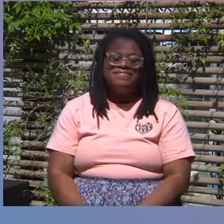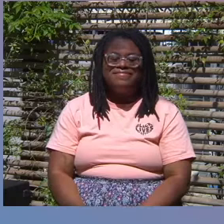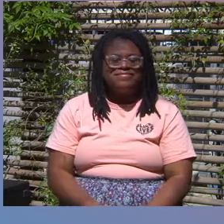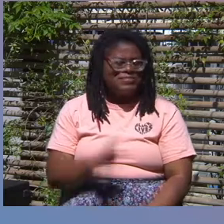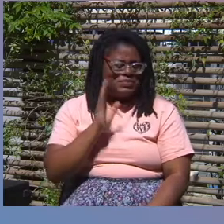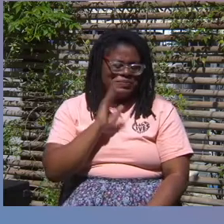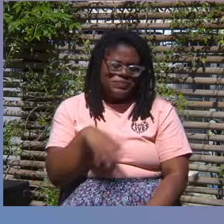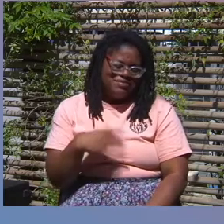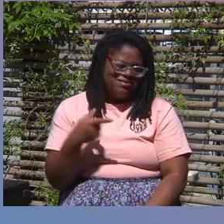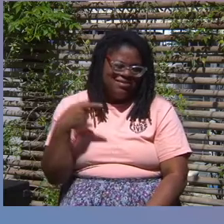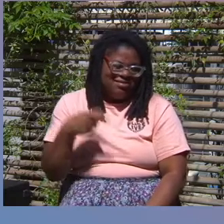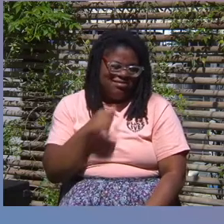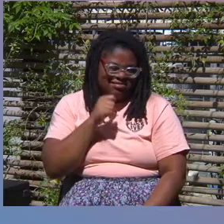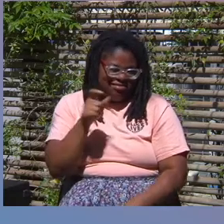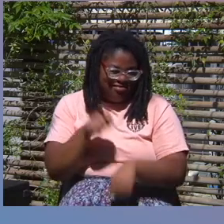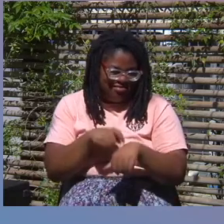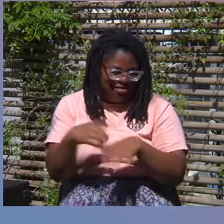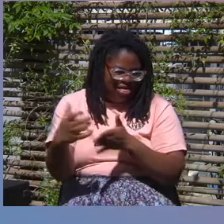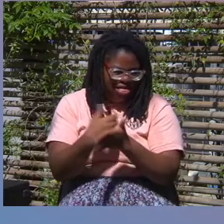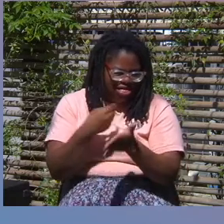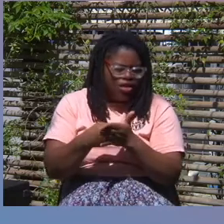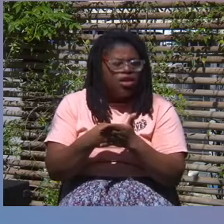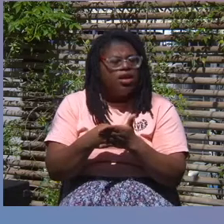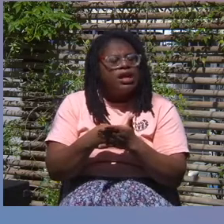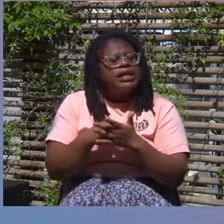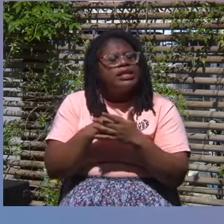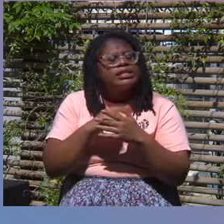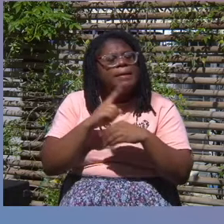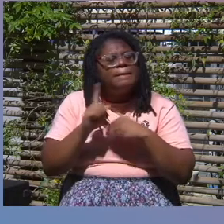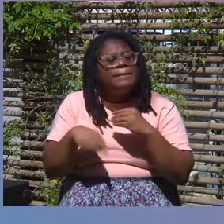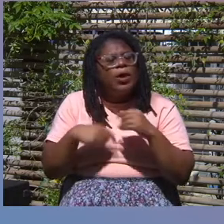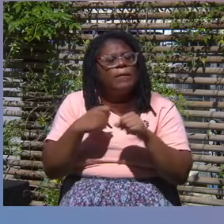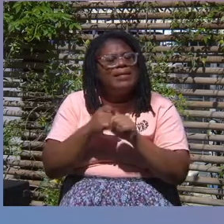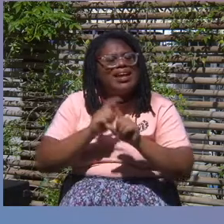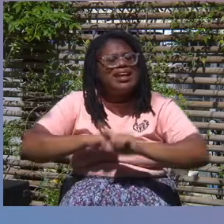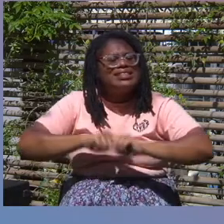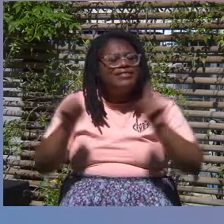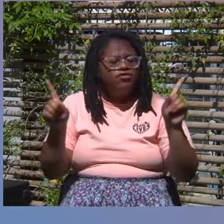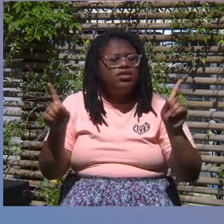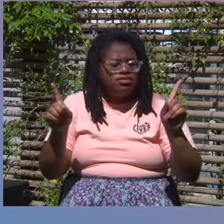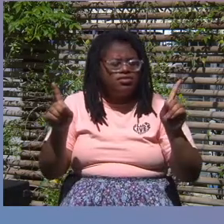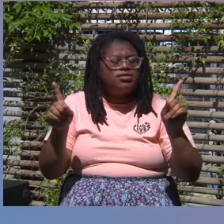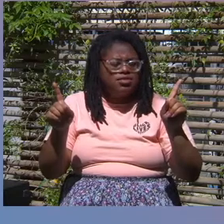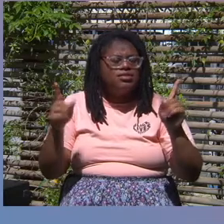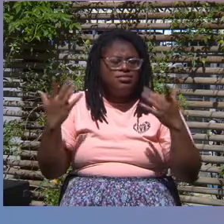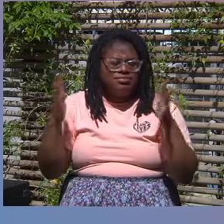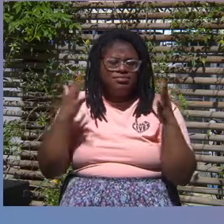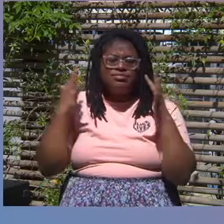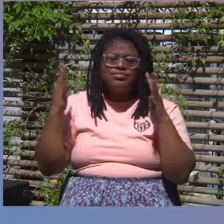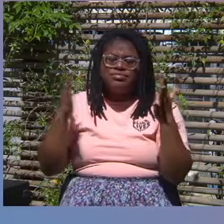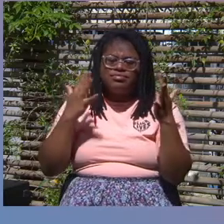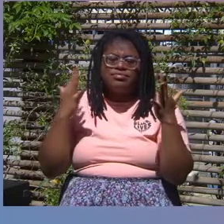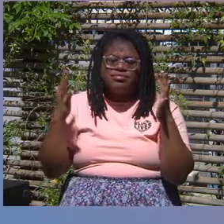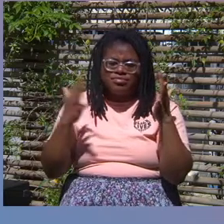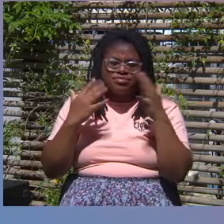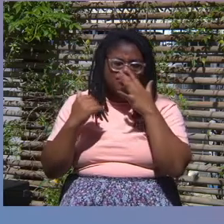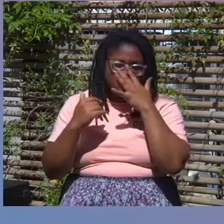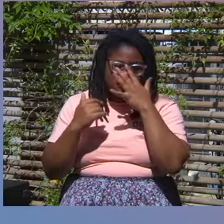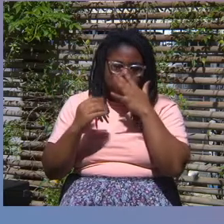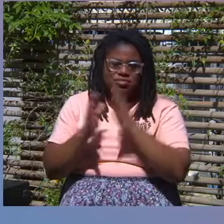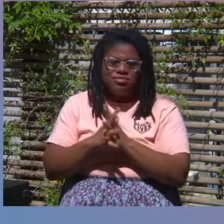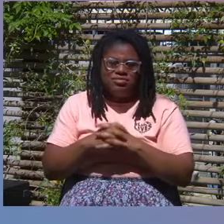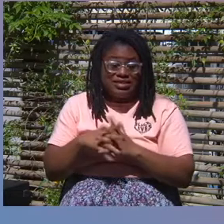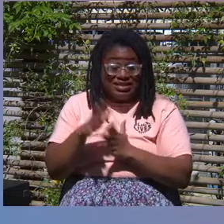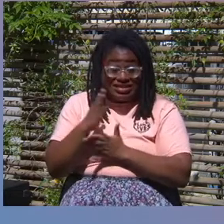up. You know, this ain't a time to make money. It's time to make a difference. Mm-hmm. Okay, now. All right, now. So,